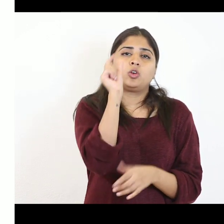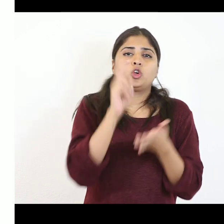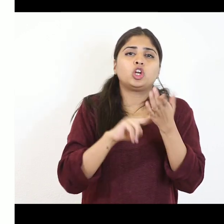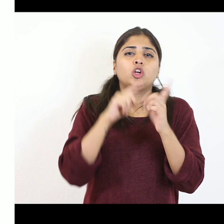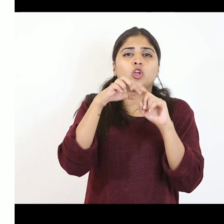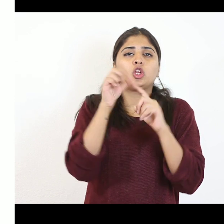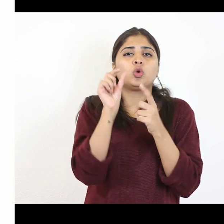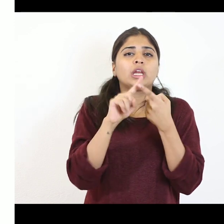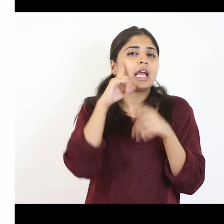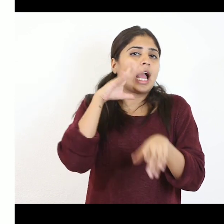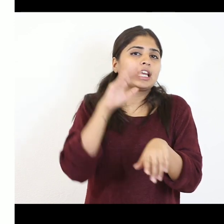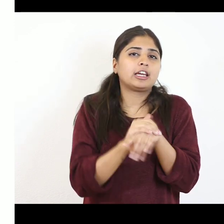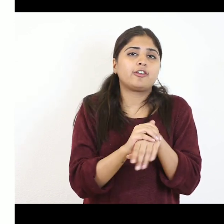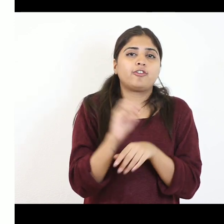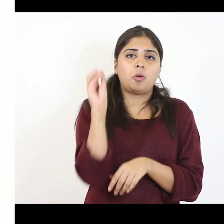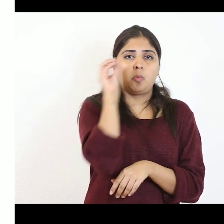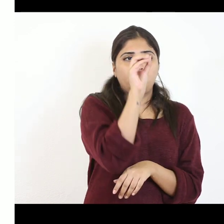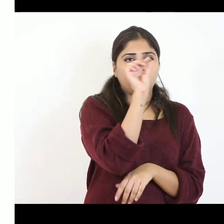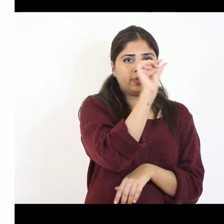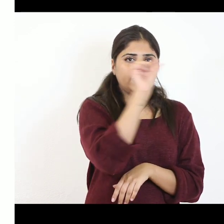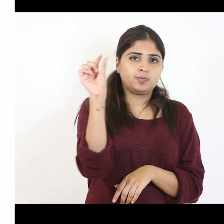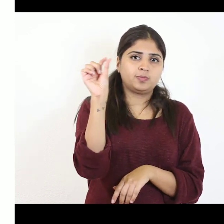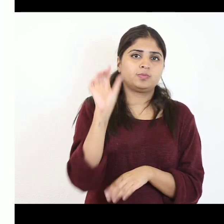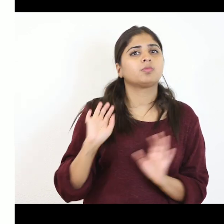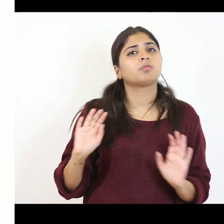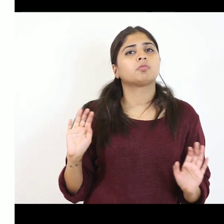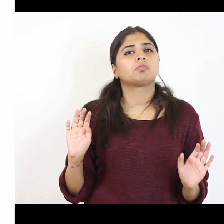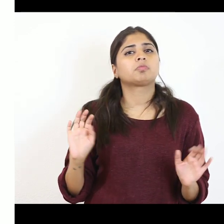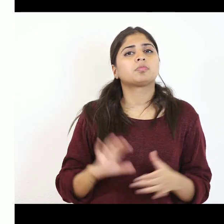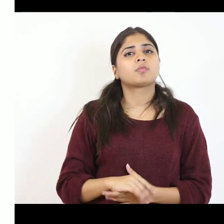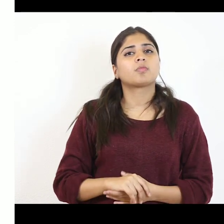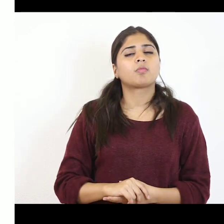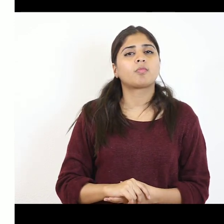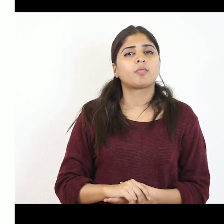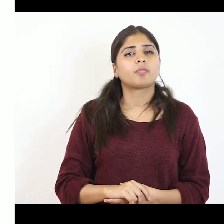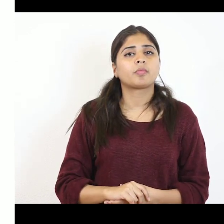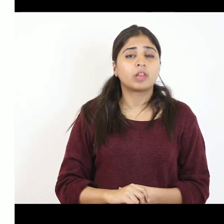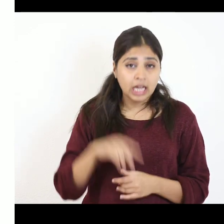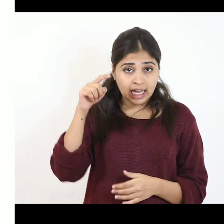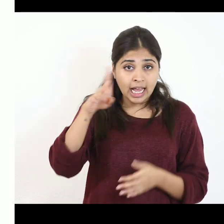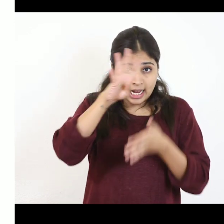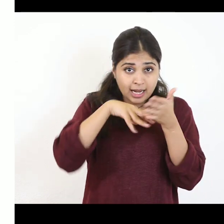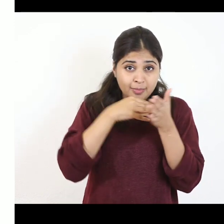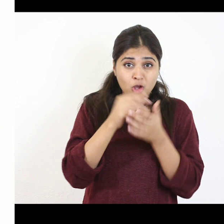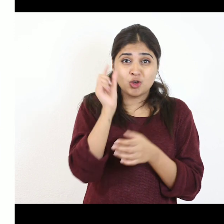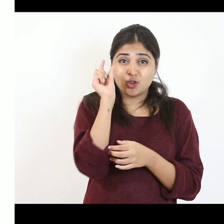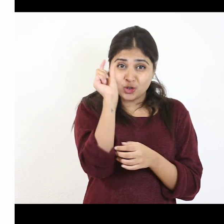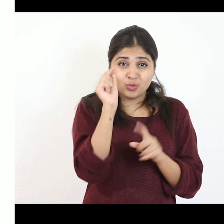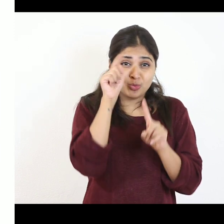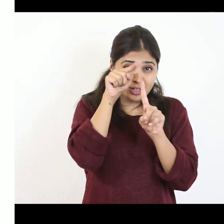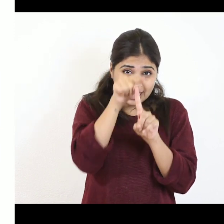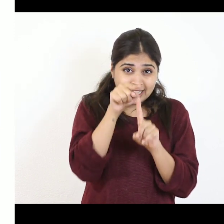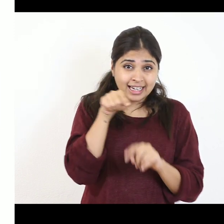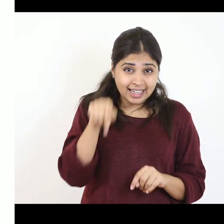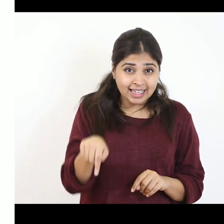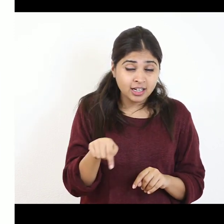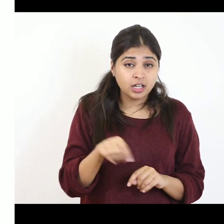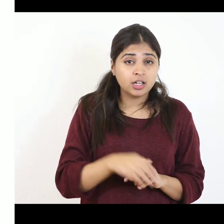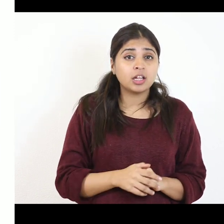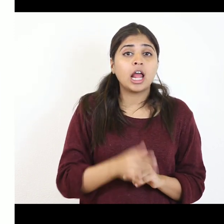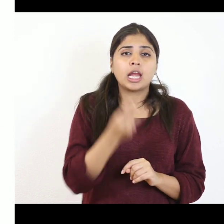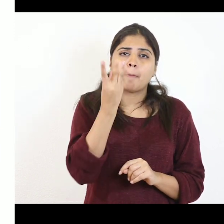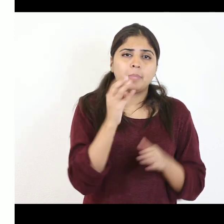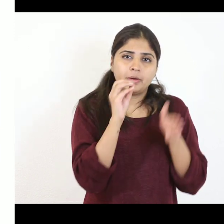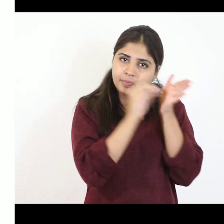unique identifier is a number. So we enter this number into the city ID column of the